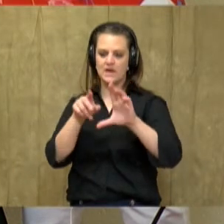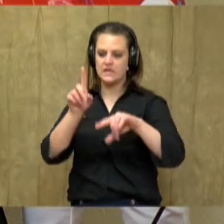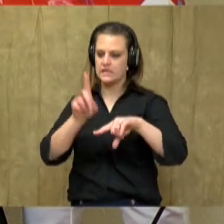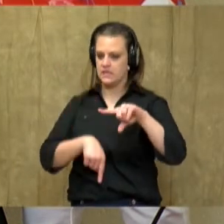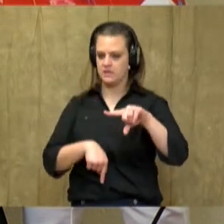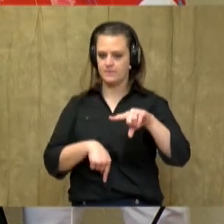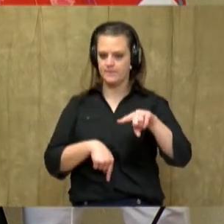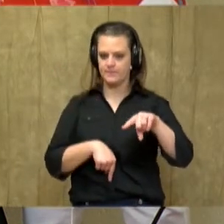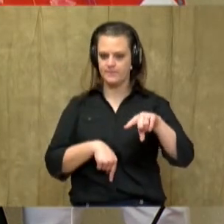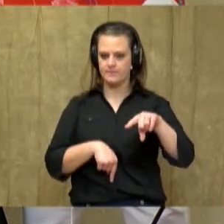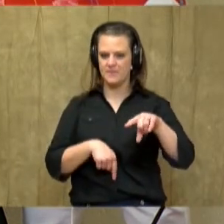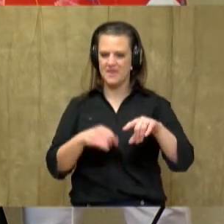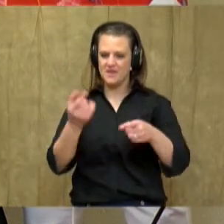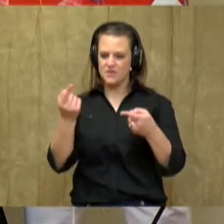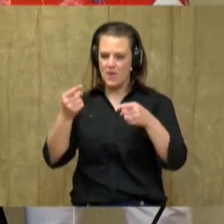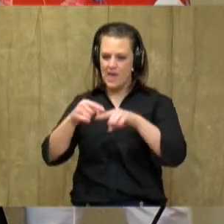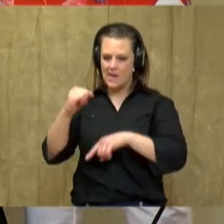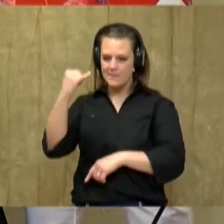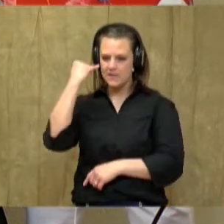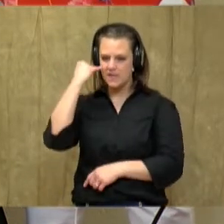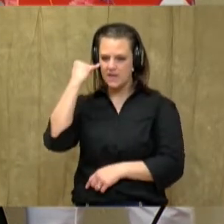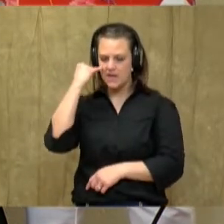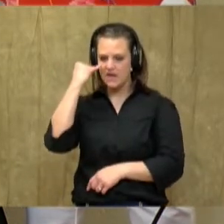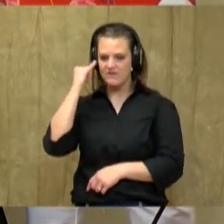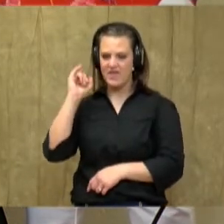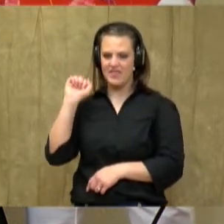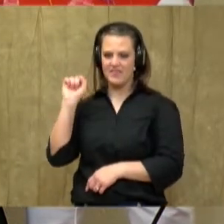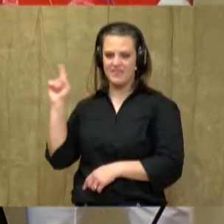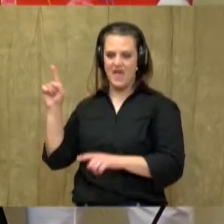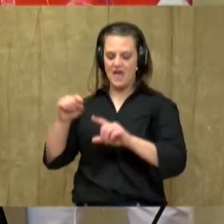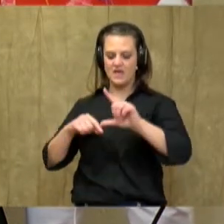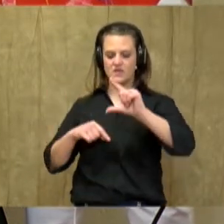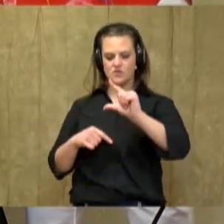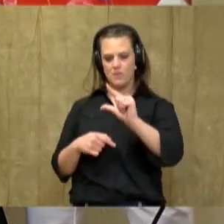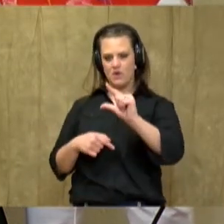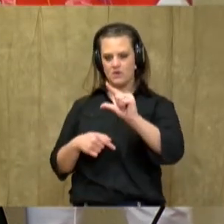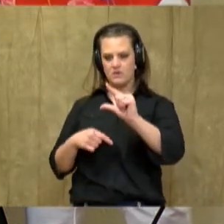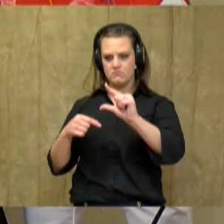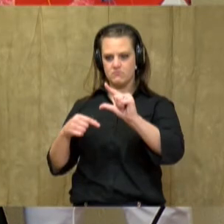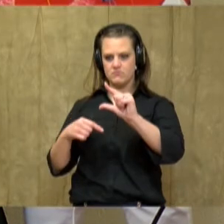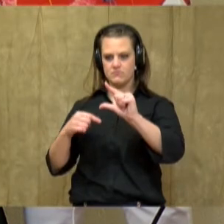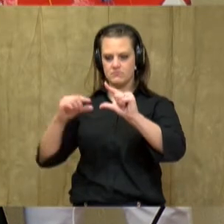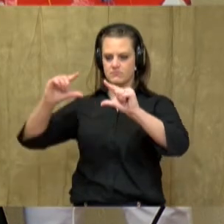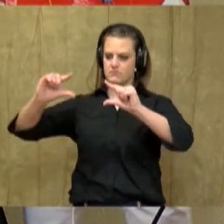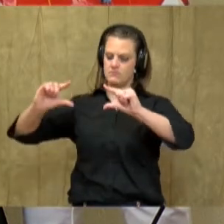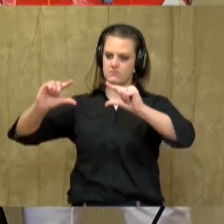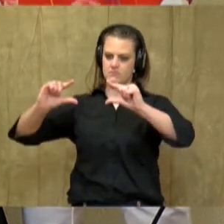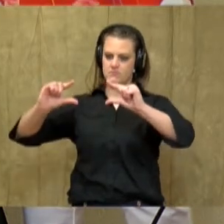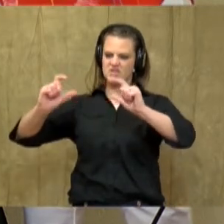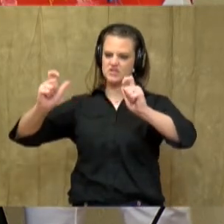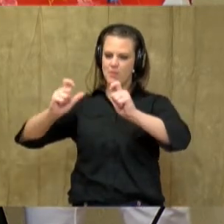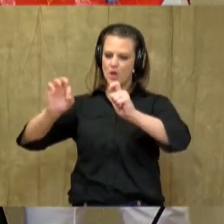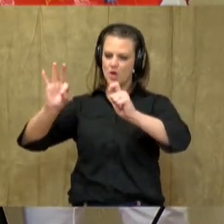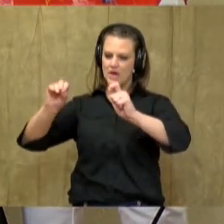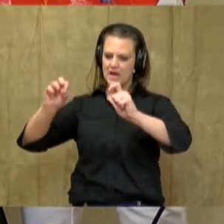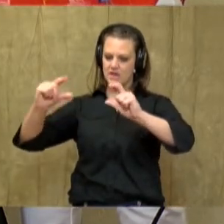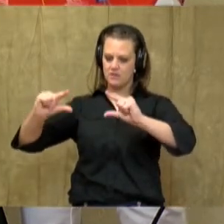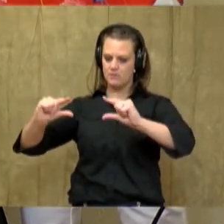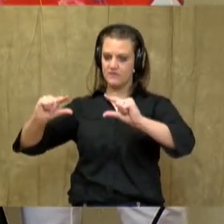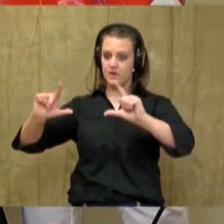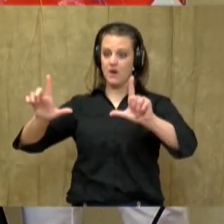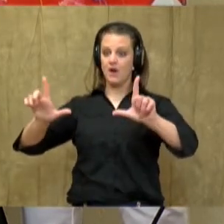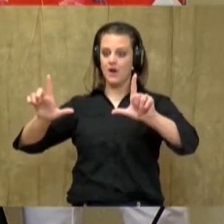happens if this was to form right angles and it has 4 equal sides? It would be a square,